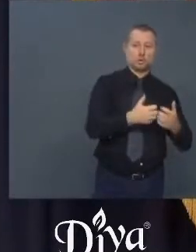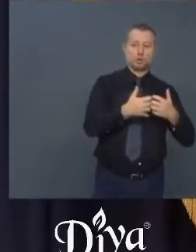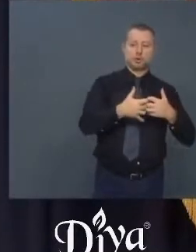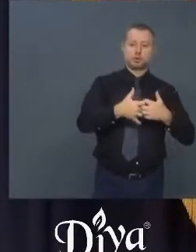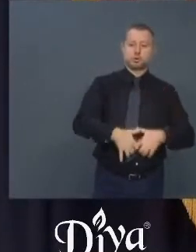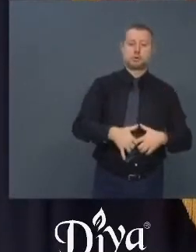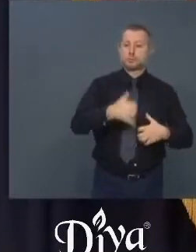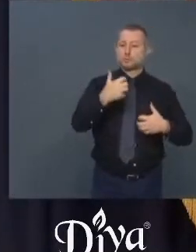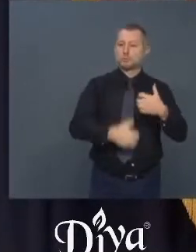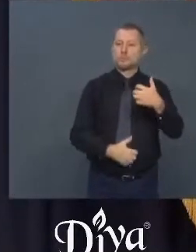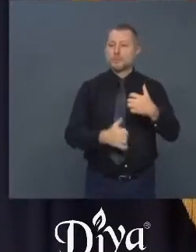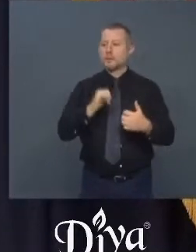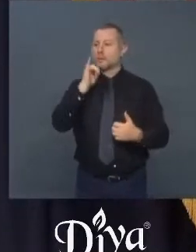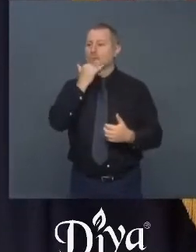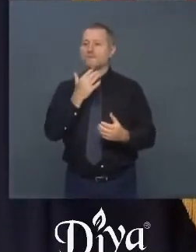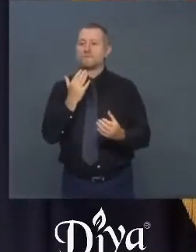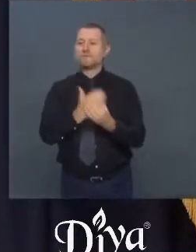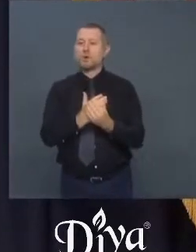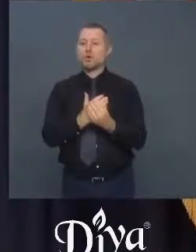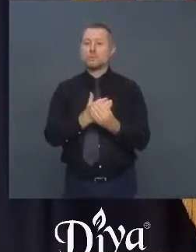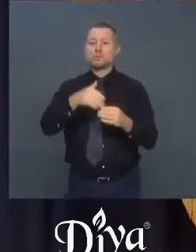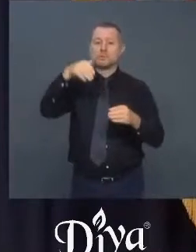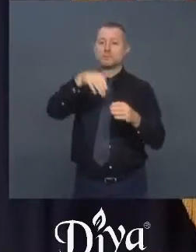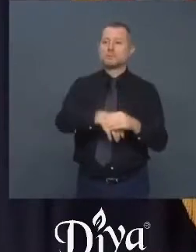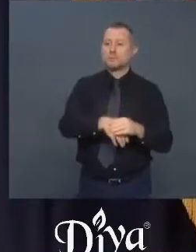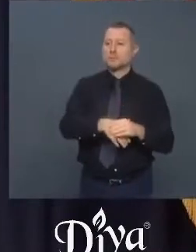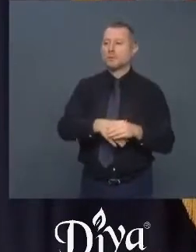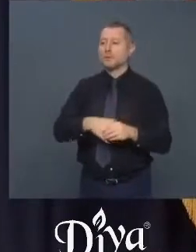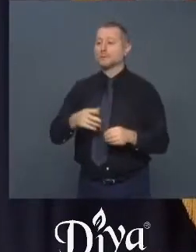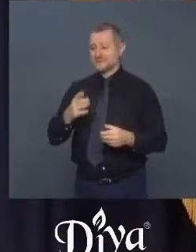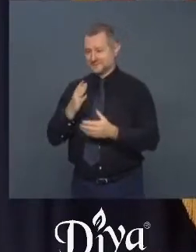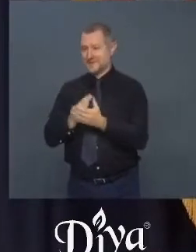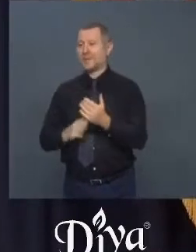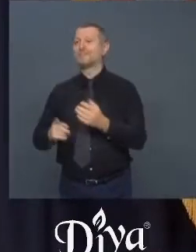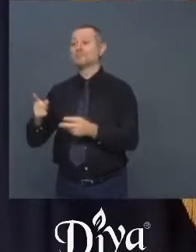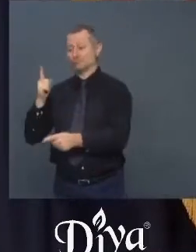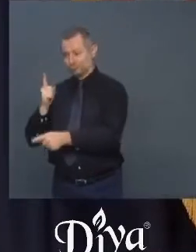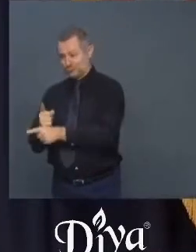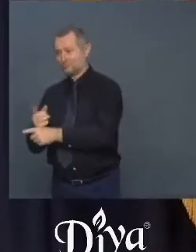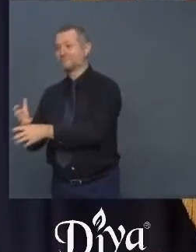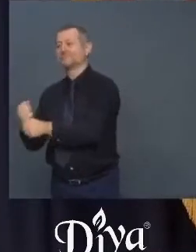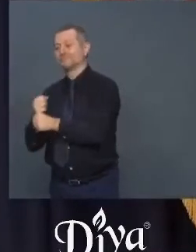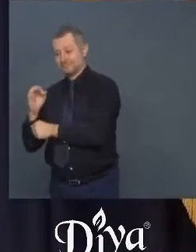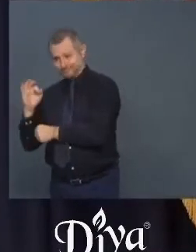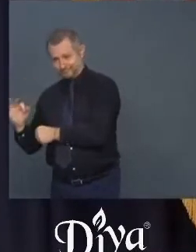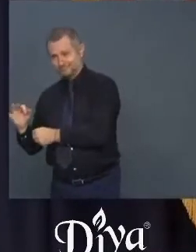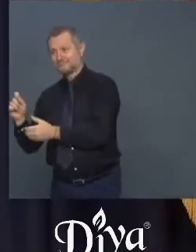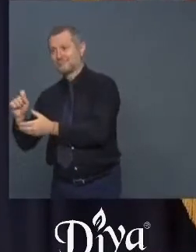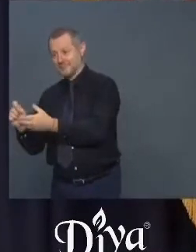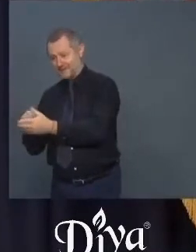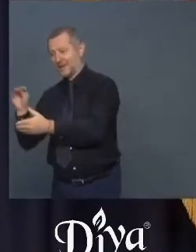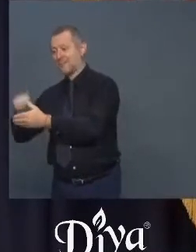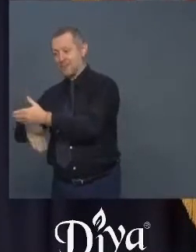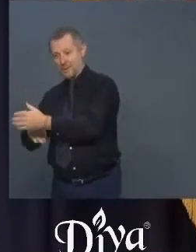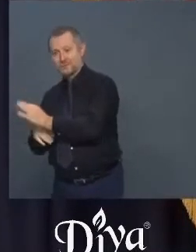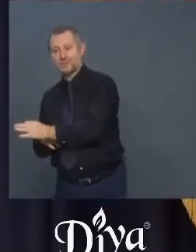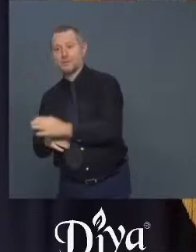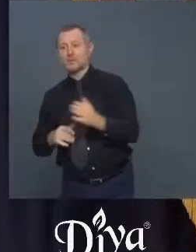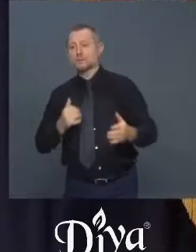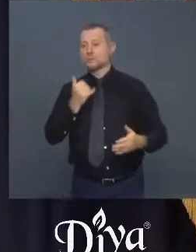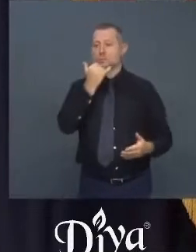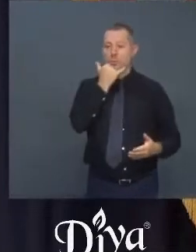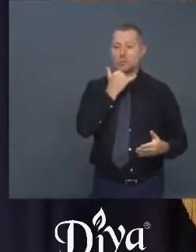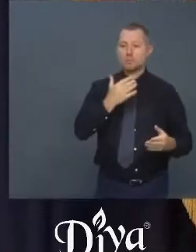correct application, but not the correct ballot, but not the correct envelope. And so we've obviously called the Board of Elections, the State